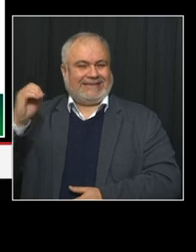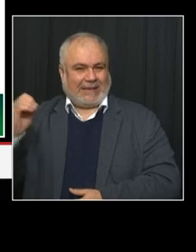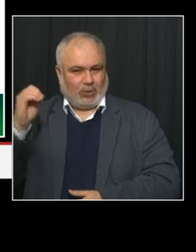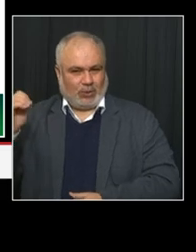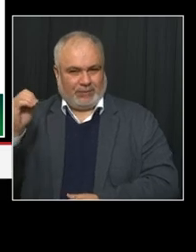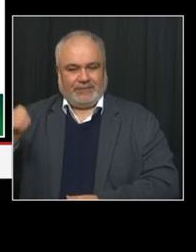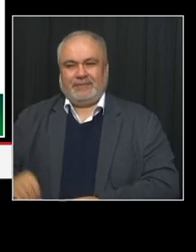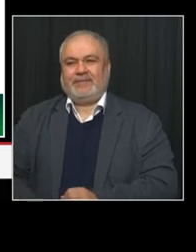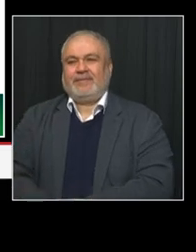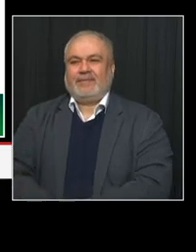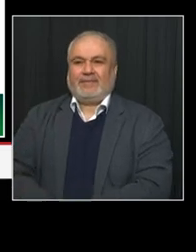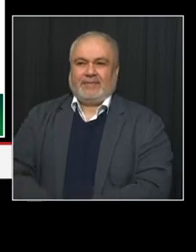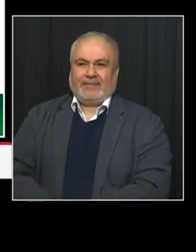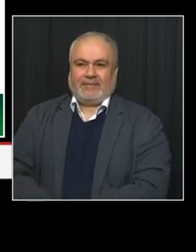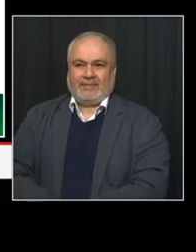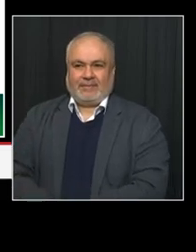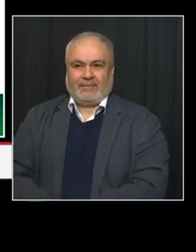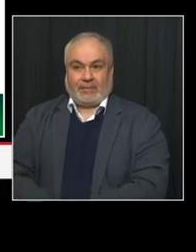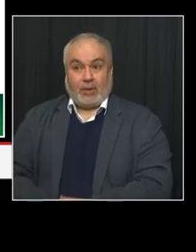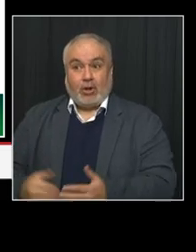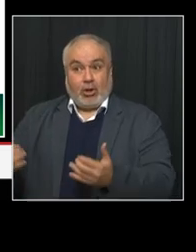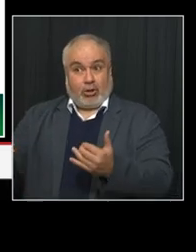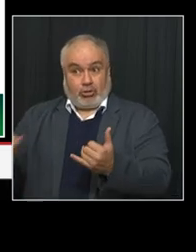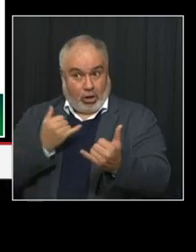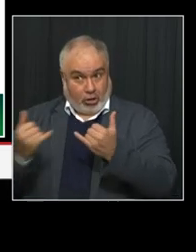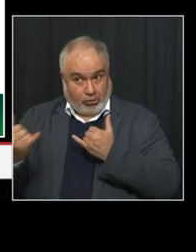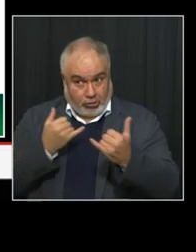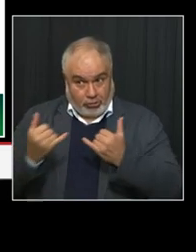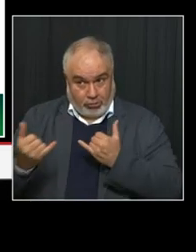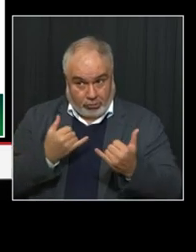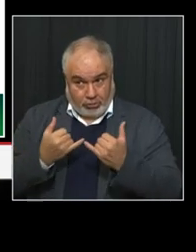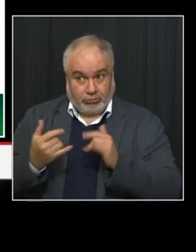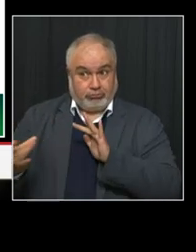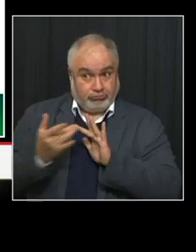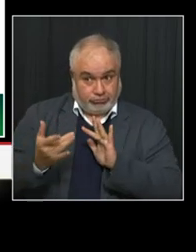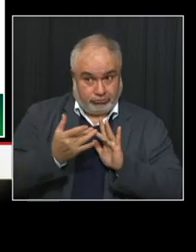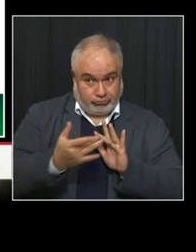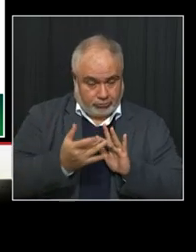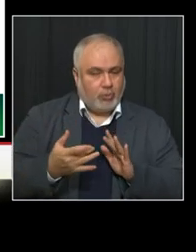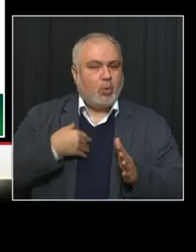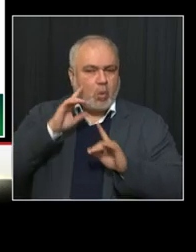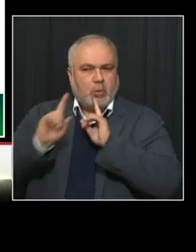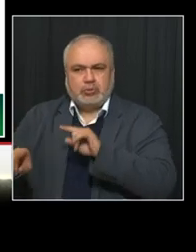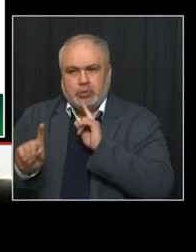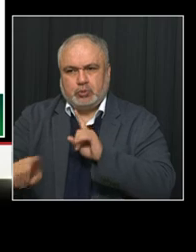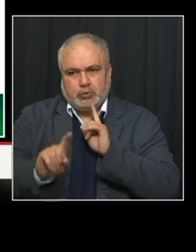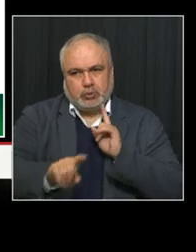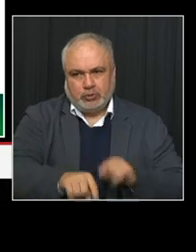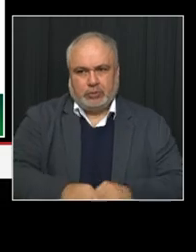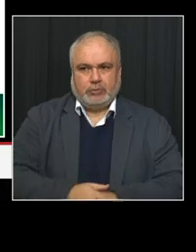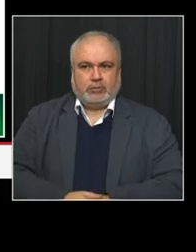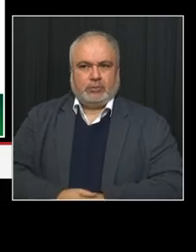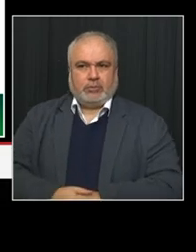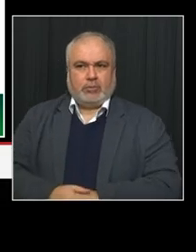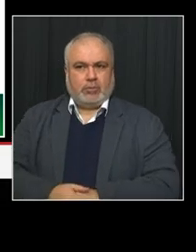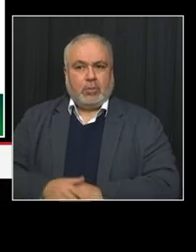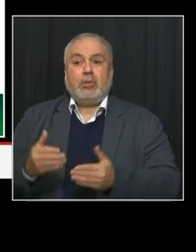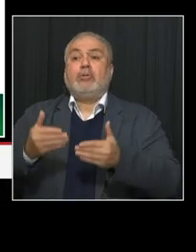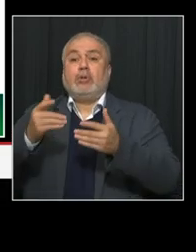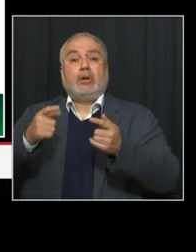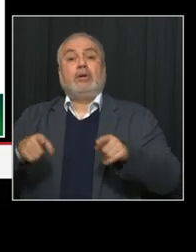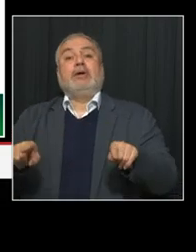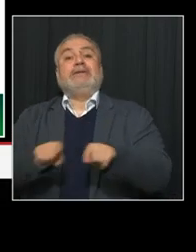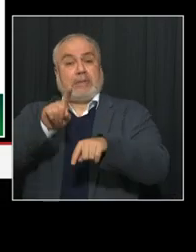site, we're going to try to take some questions from the phone, and we'll try to take as many from the sites as we possibly can. So we're going to start with our phone